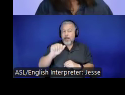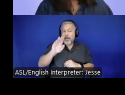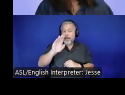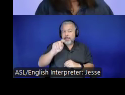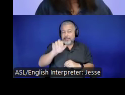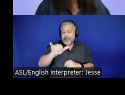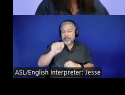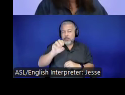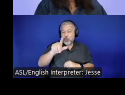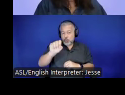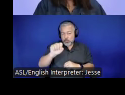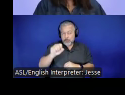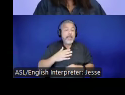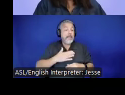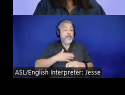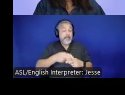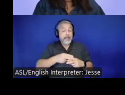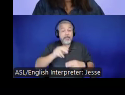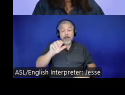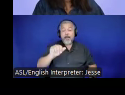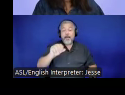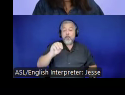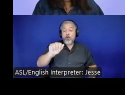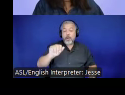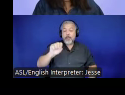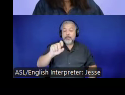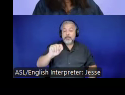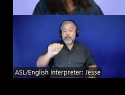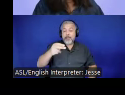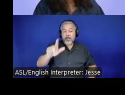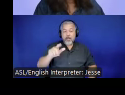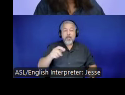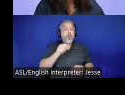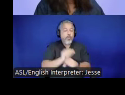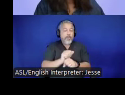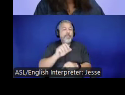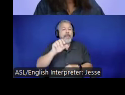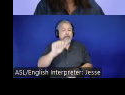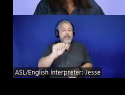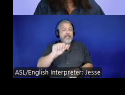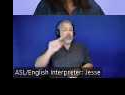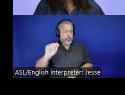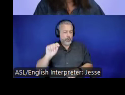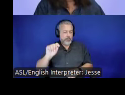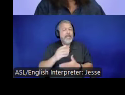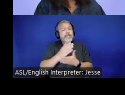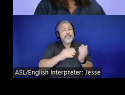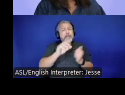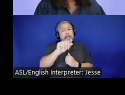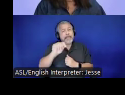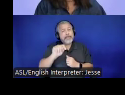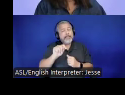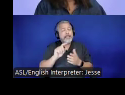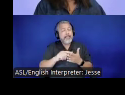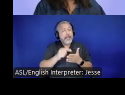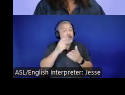I'm Amora Stahl with Ability Tools. I'm going to show how some AT can help individuals find and keep